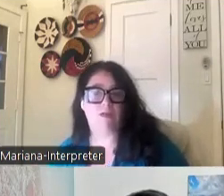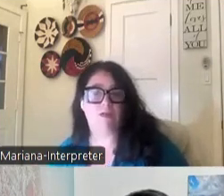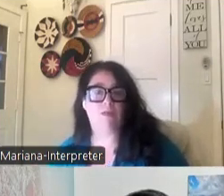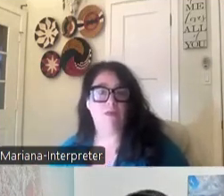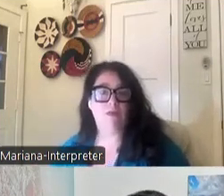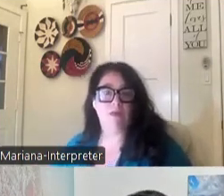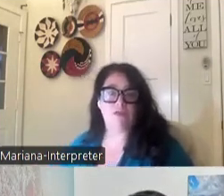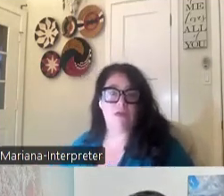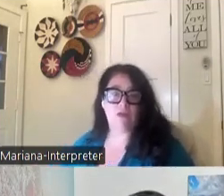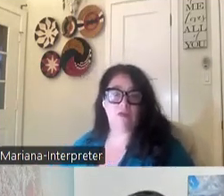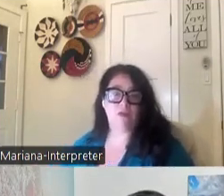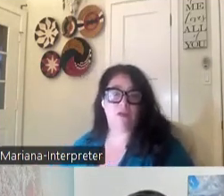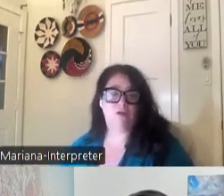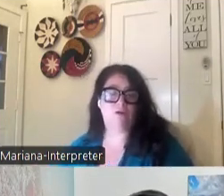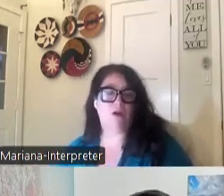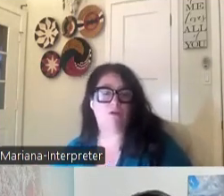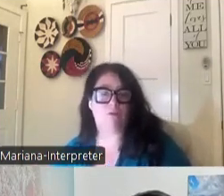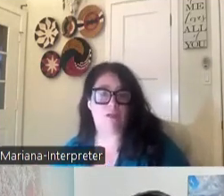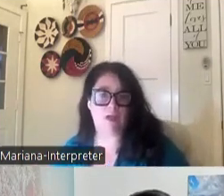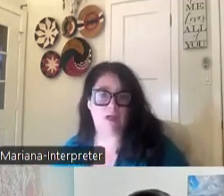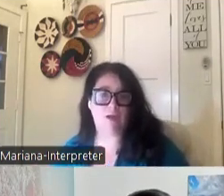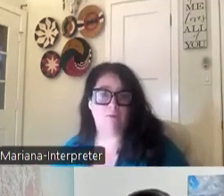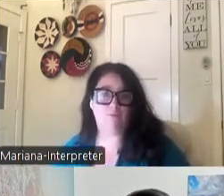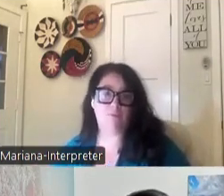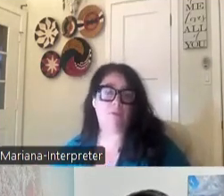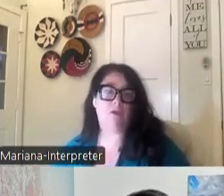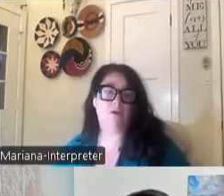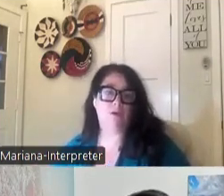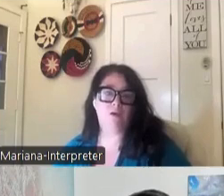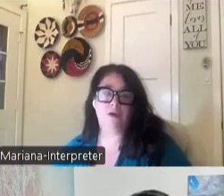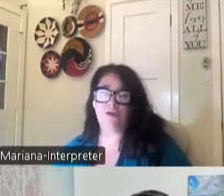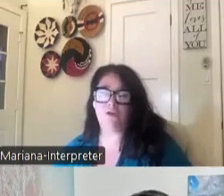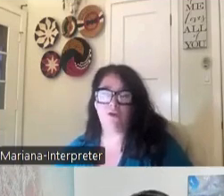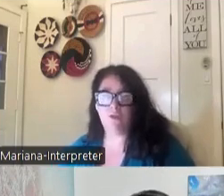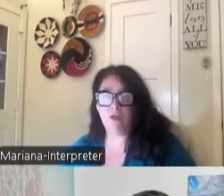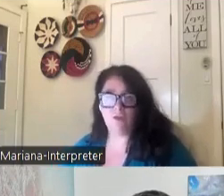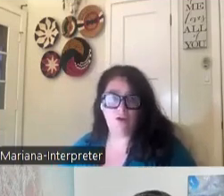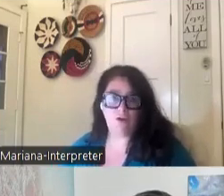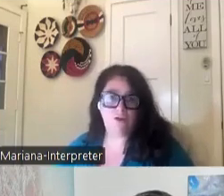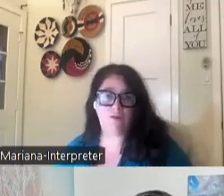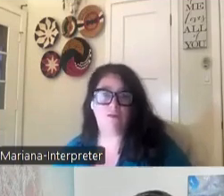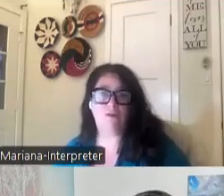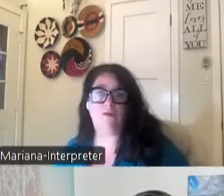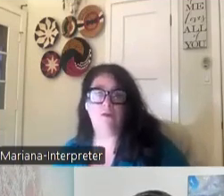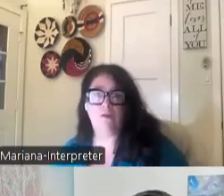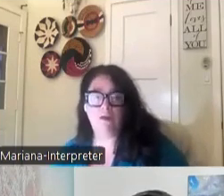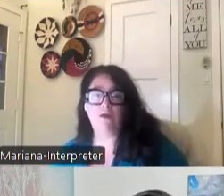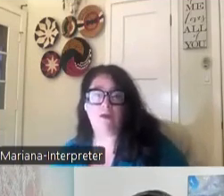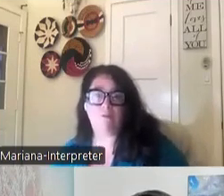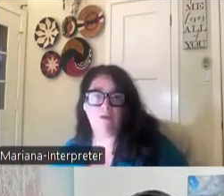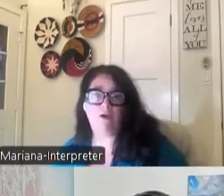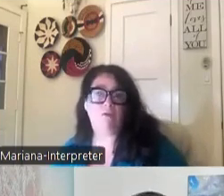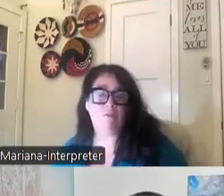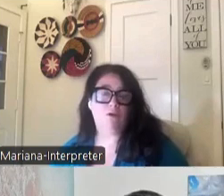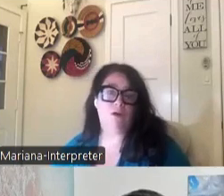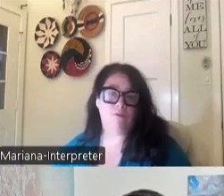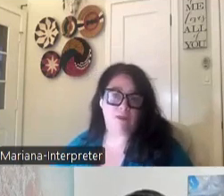be extraordinarily unlikely. So this is just an indication, really, of that rapid pace of change.